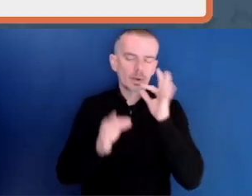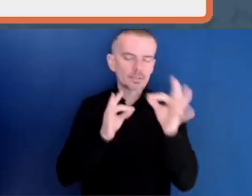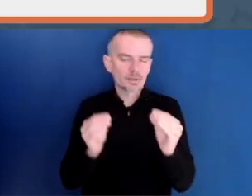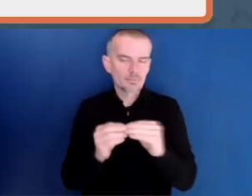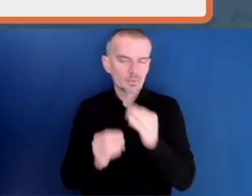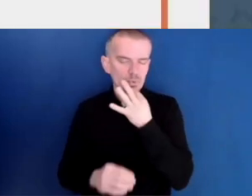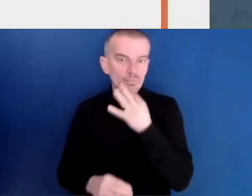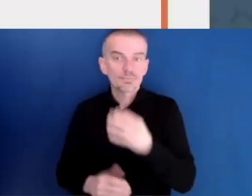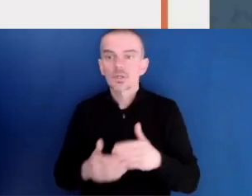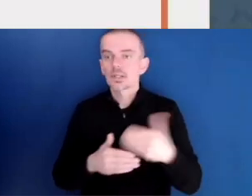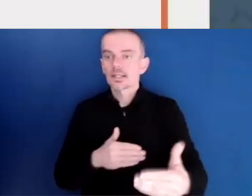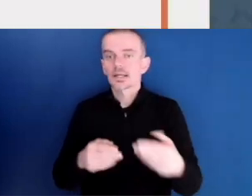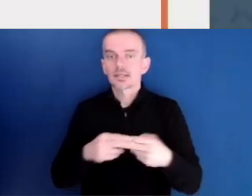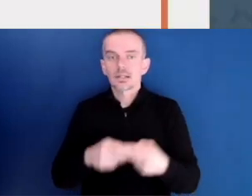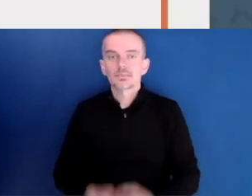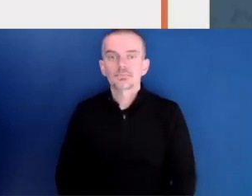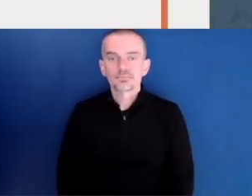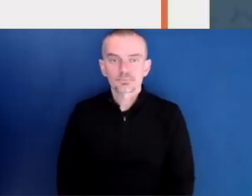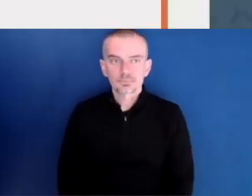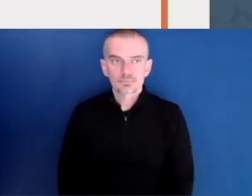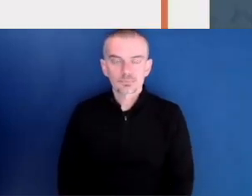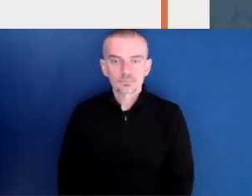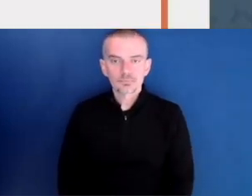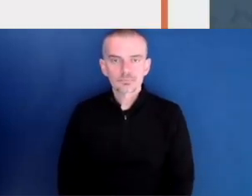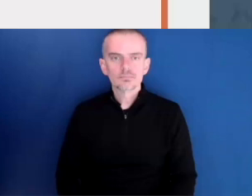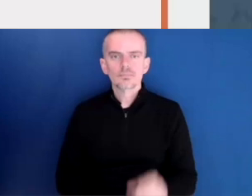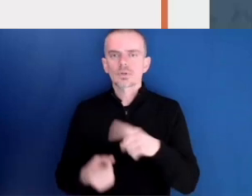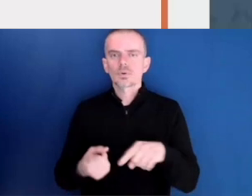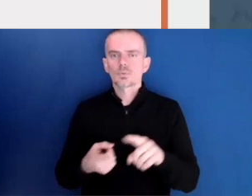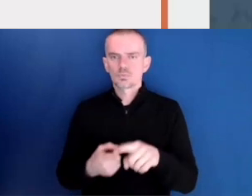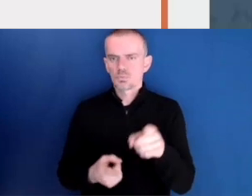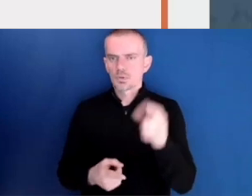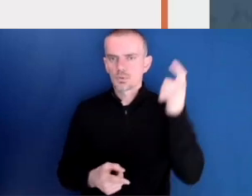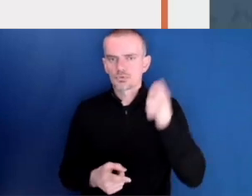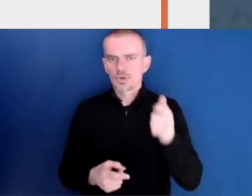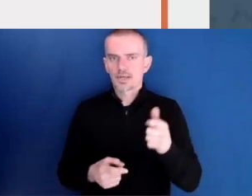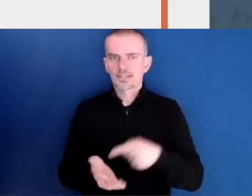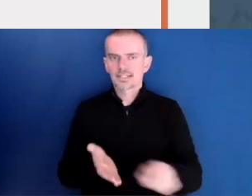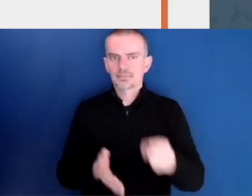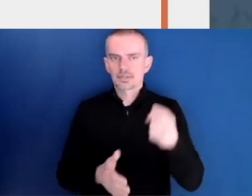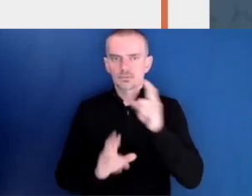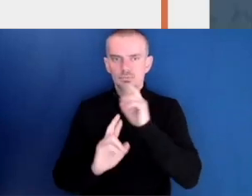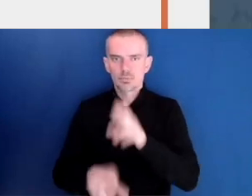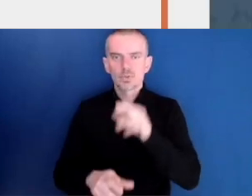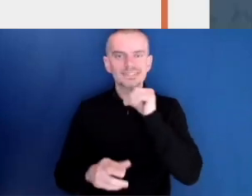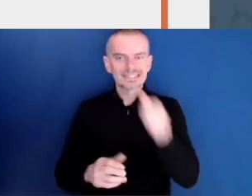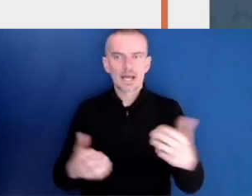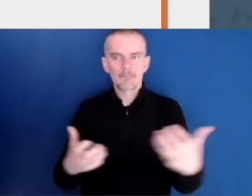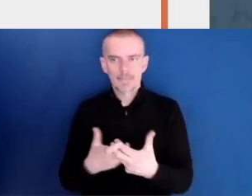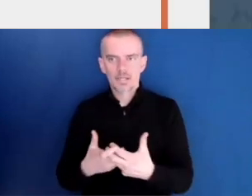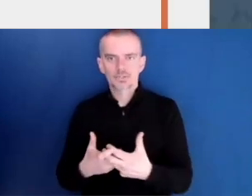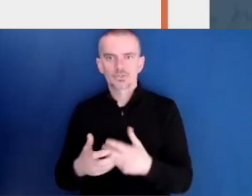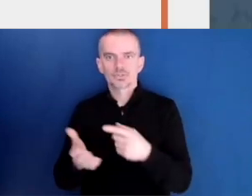next slide, please. So when would a grant expense report not match expenses that